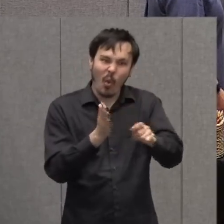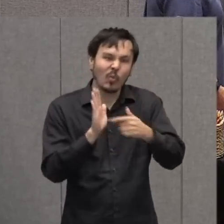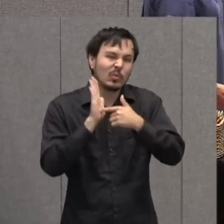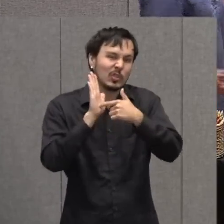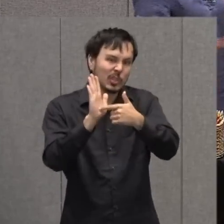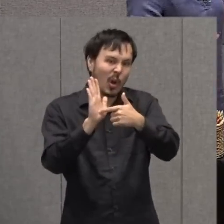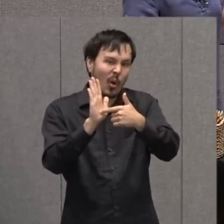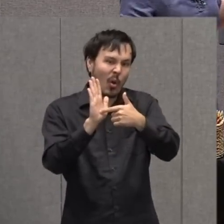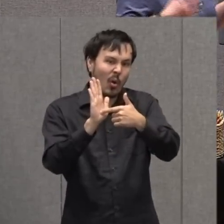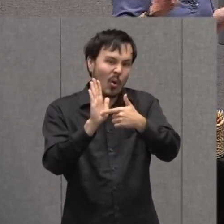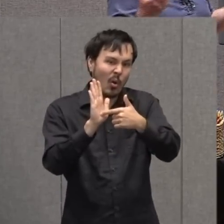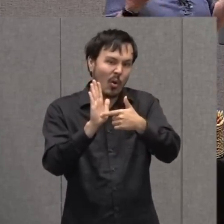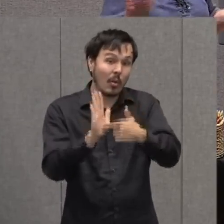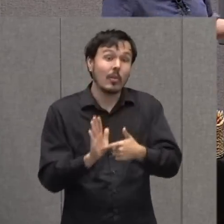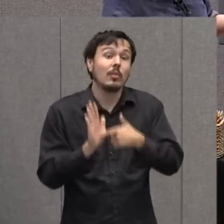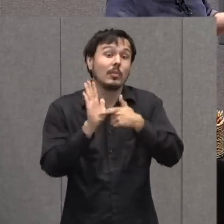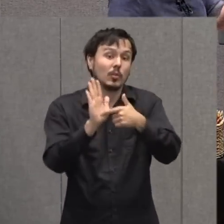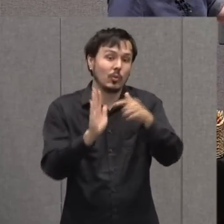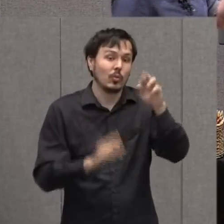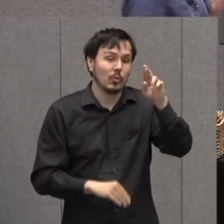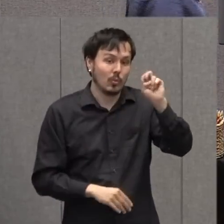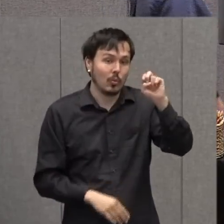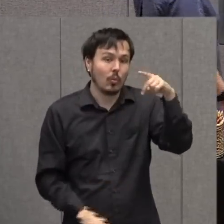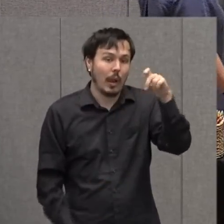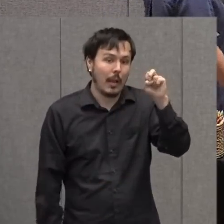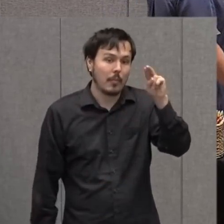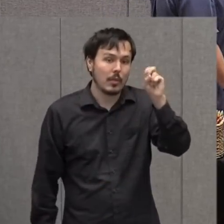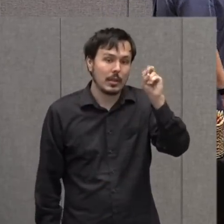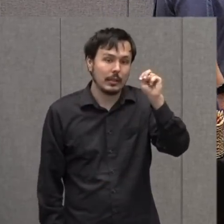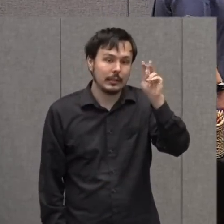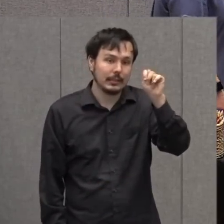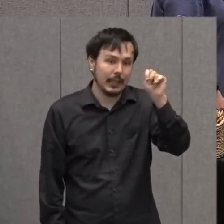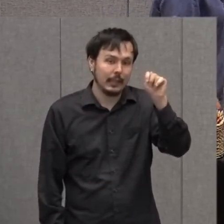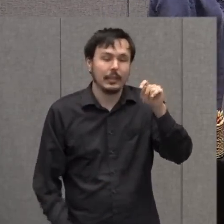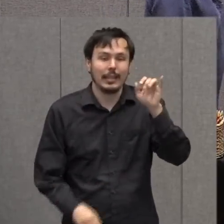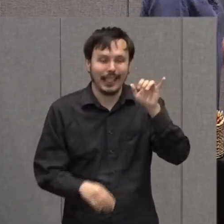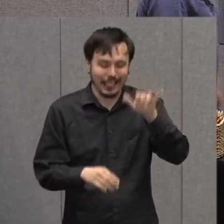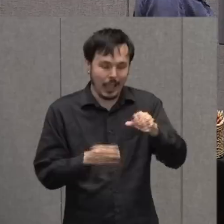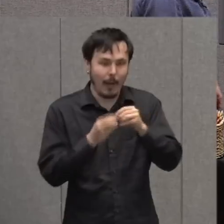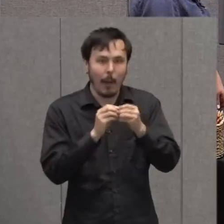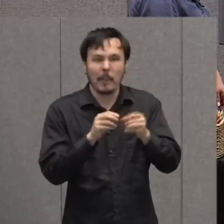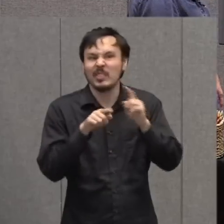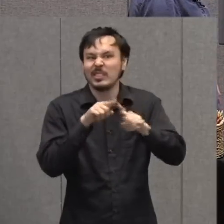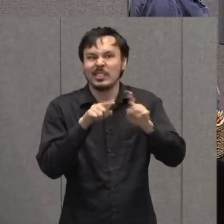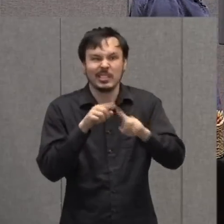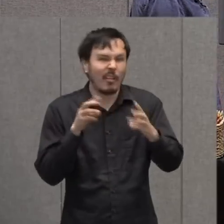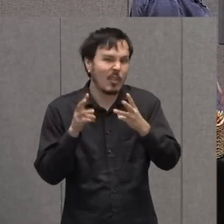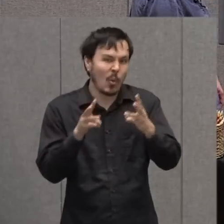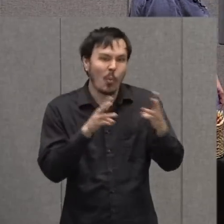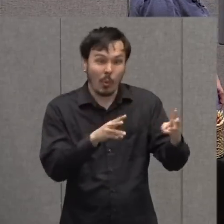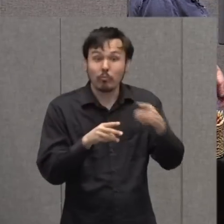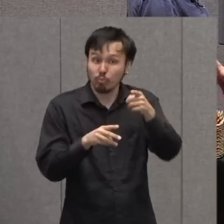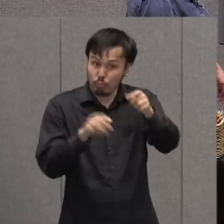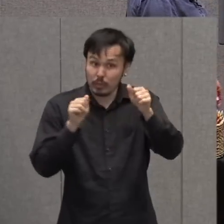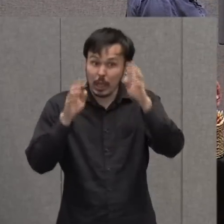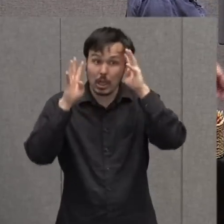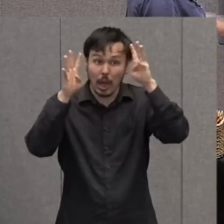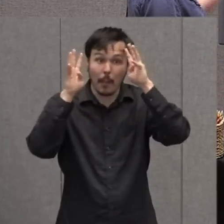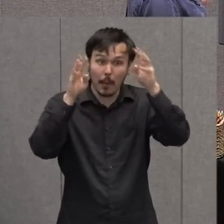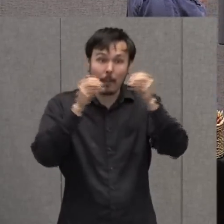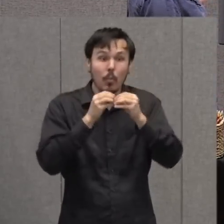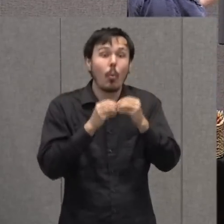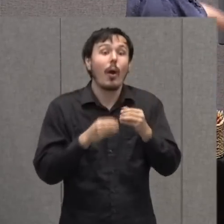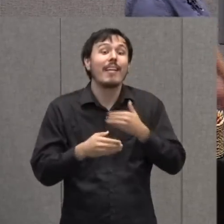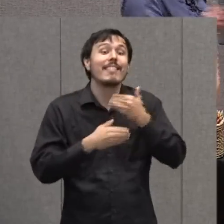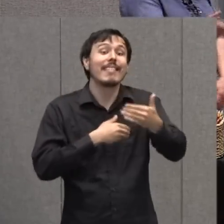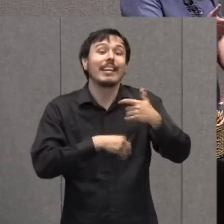wrote it, not necessarily wrote it, we represented it in many ways, and you can even come up with more. So next time we're together, we'll